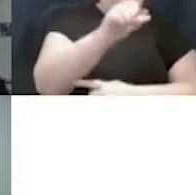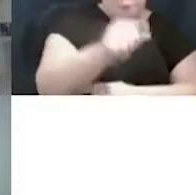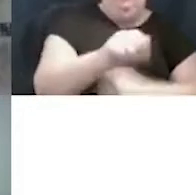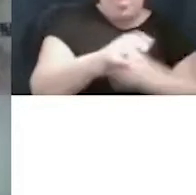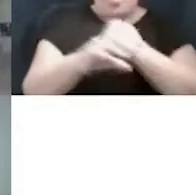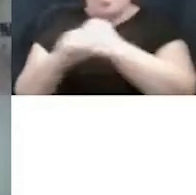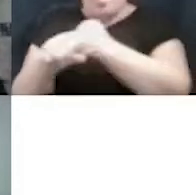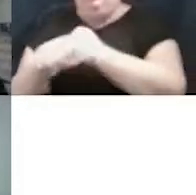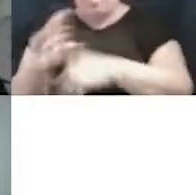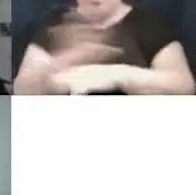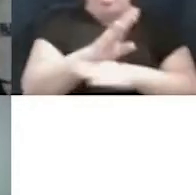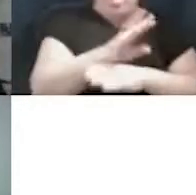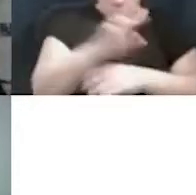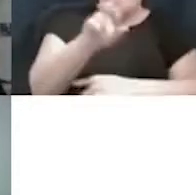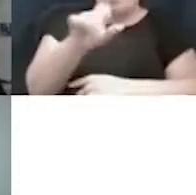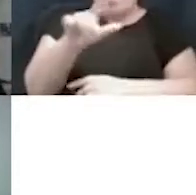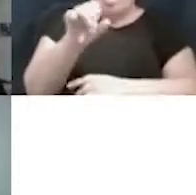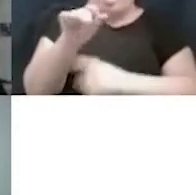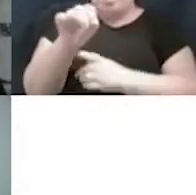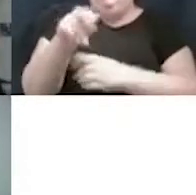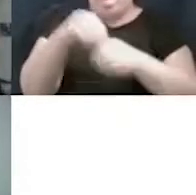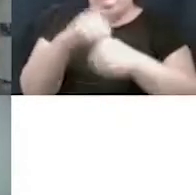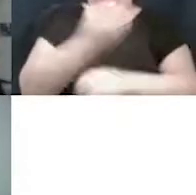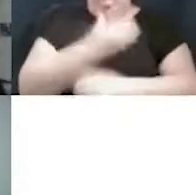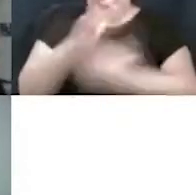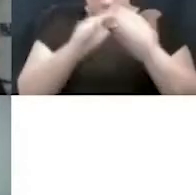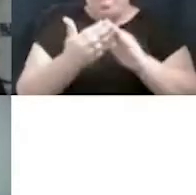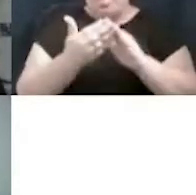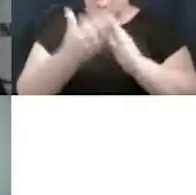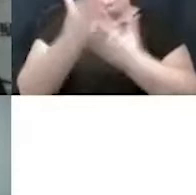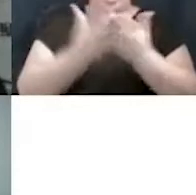in our town. And you'll see some that don't have project